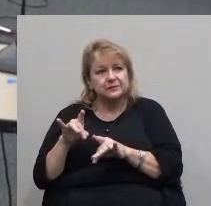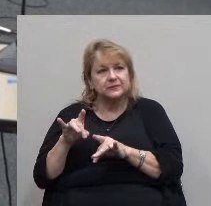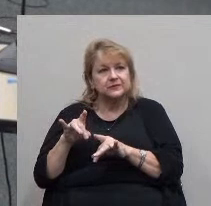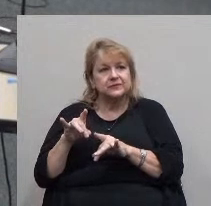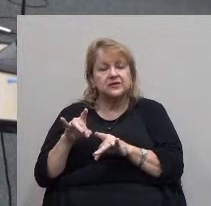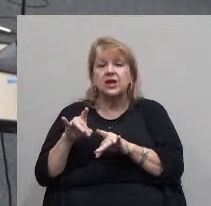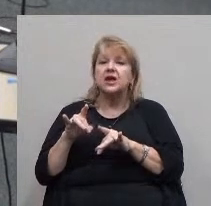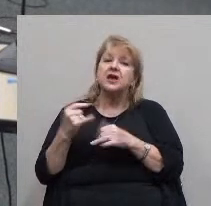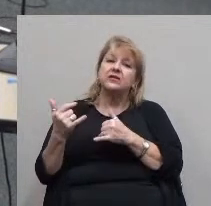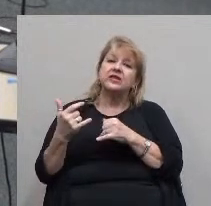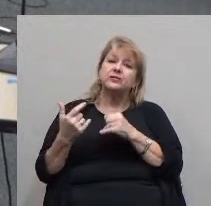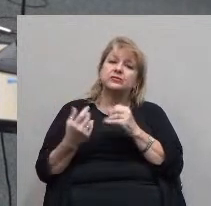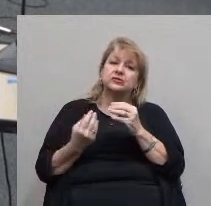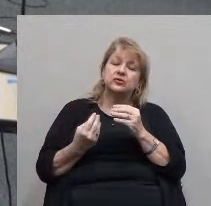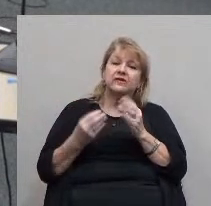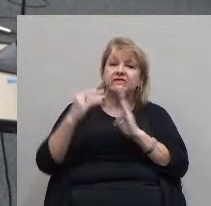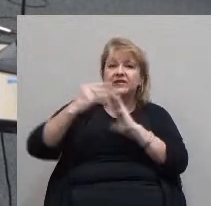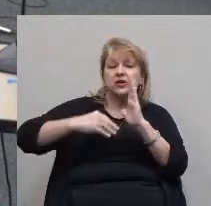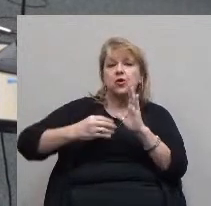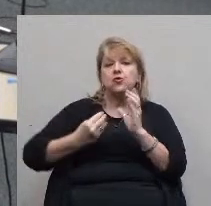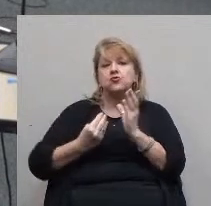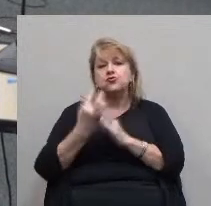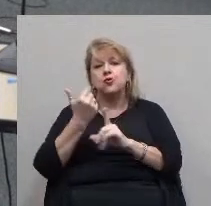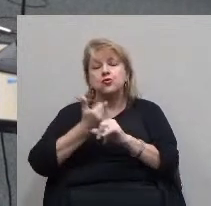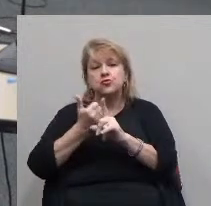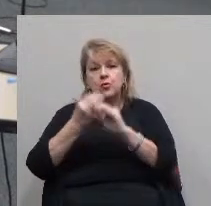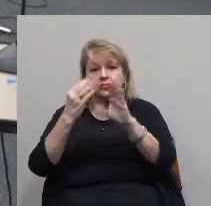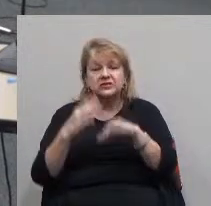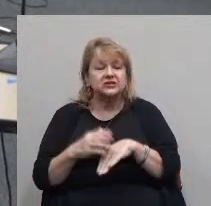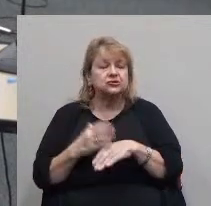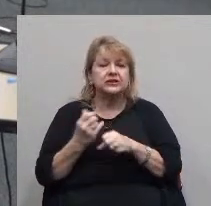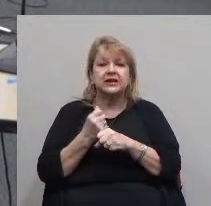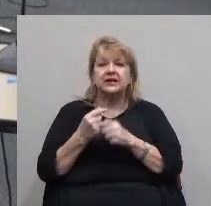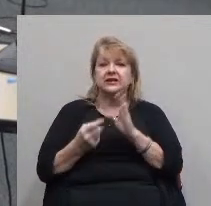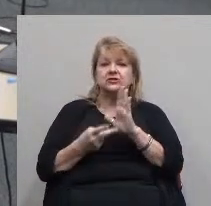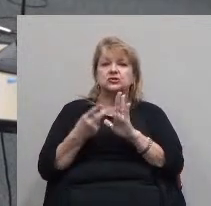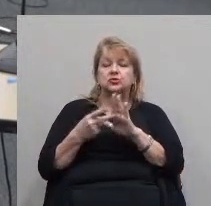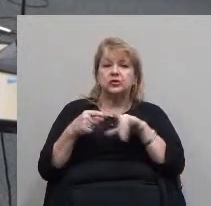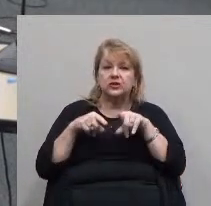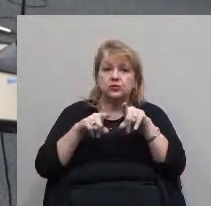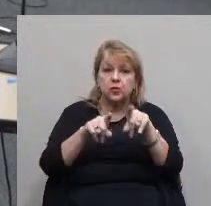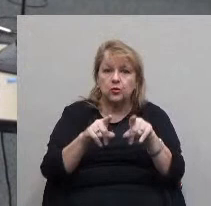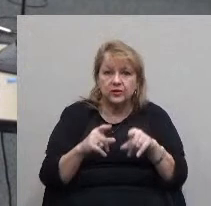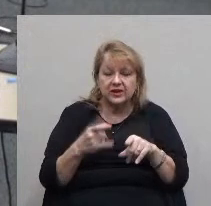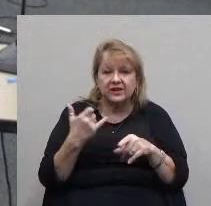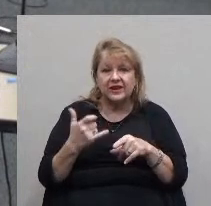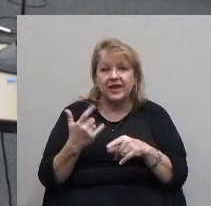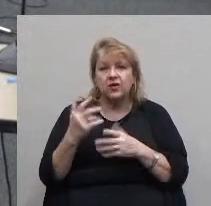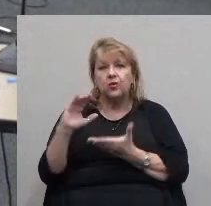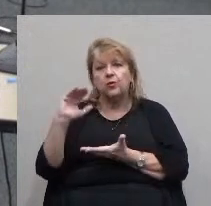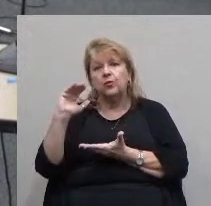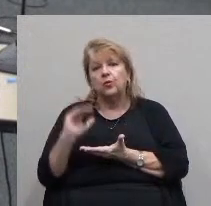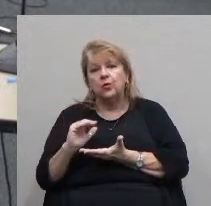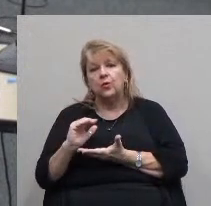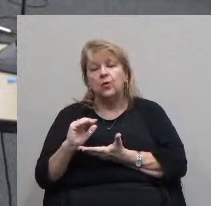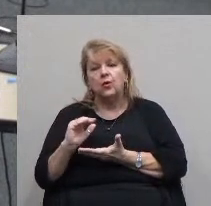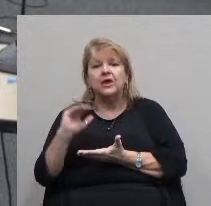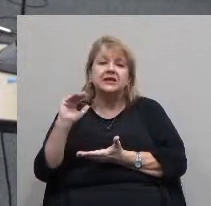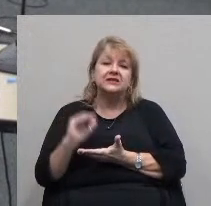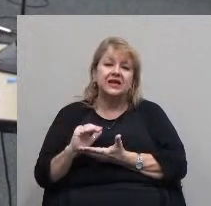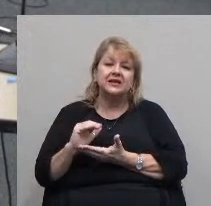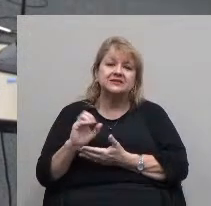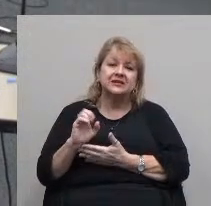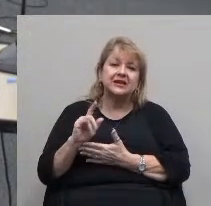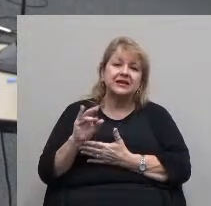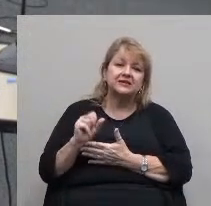Your Own Teacher Prep programs for them, we're getting them dual enrollment credit in this, and then we're gonna have to pull back and